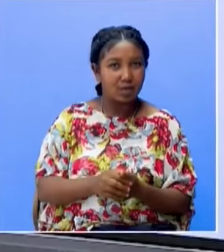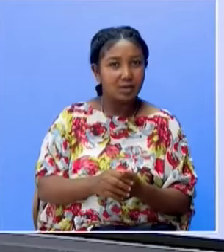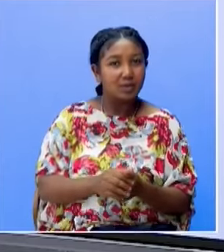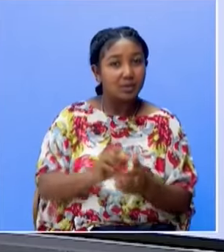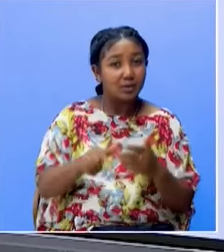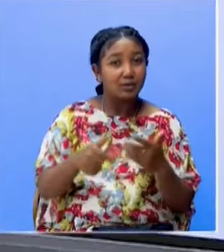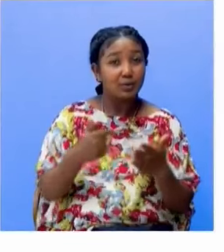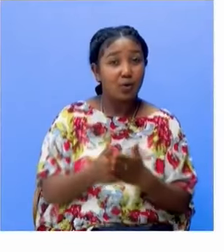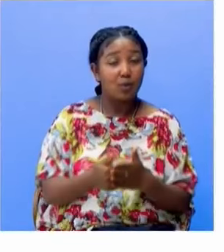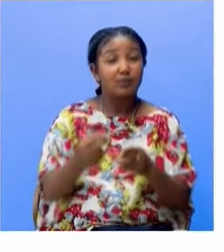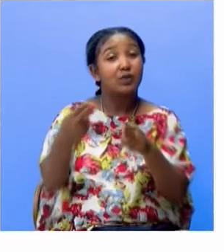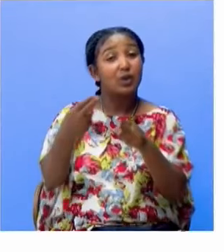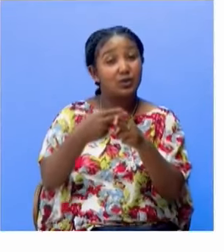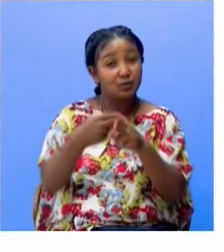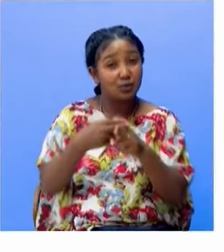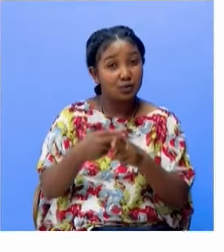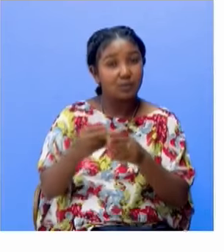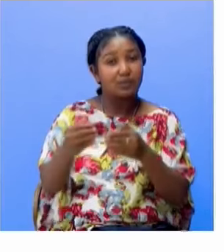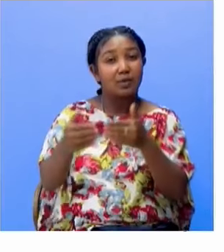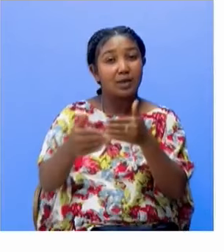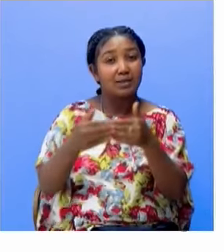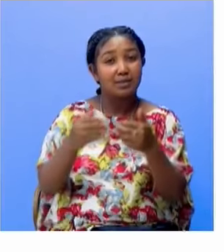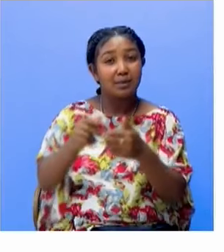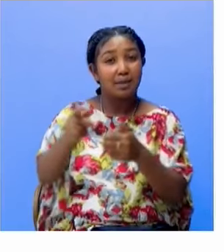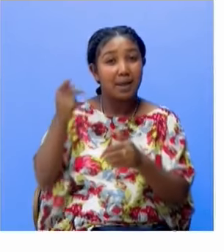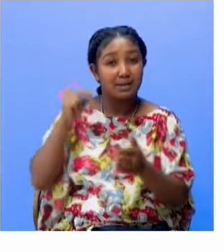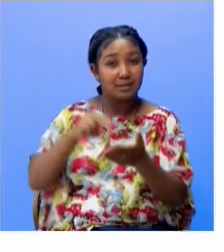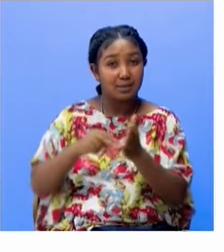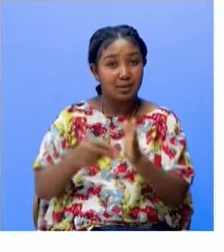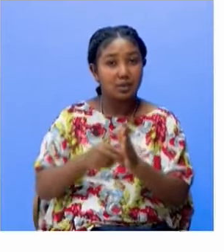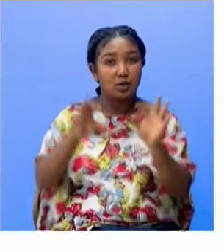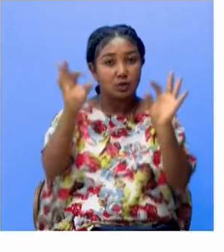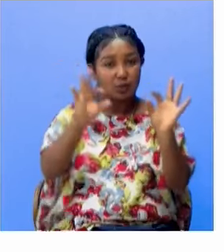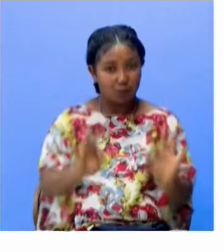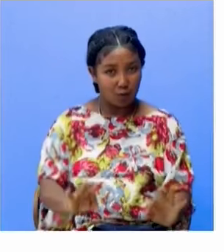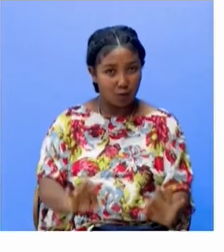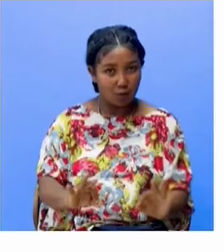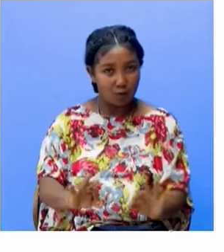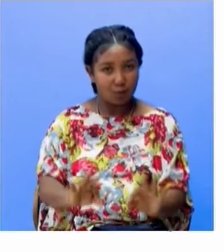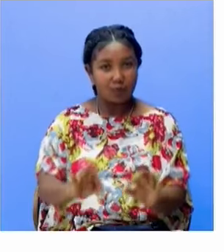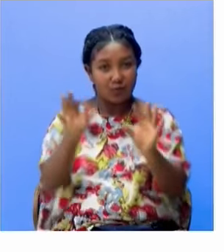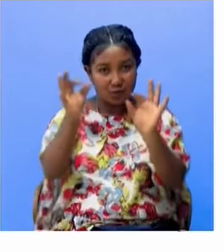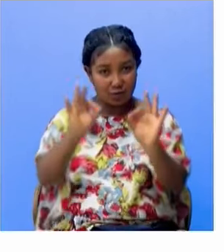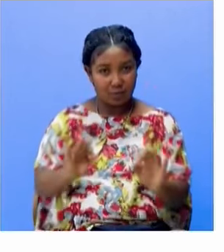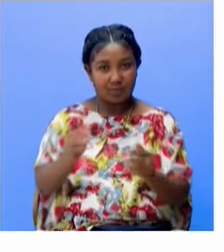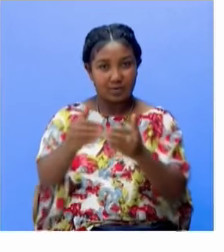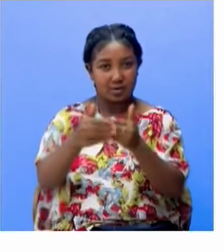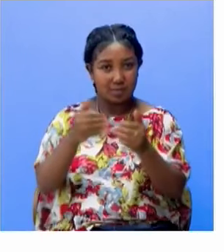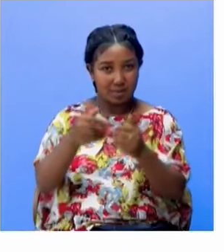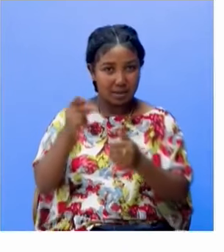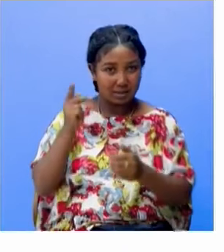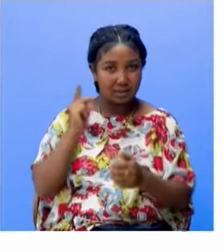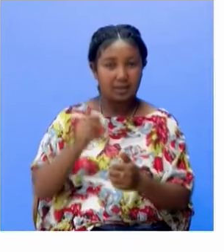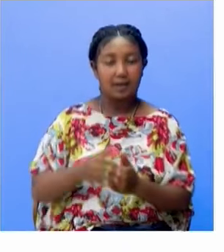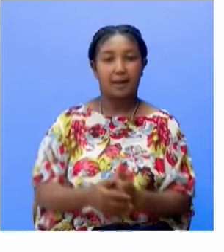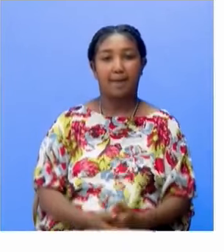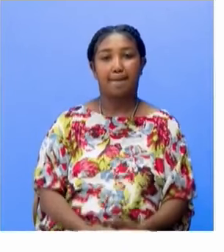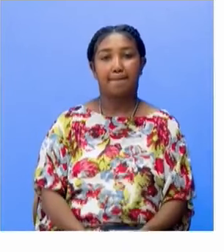So, in short, simple past means the form of simple past